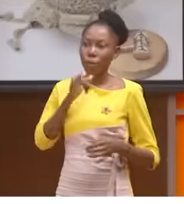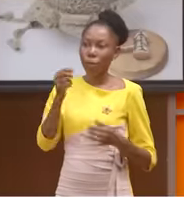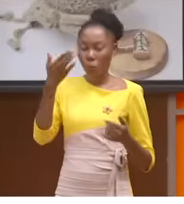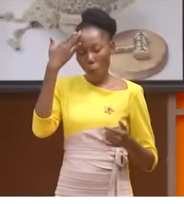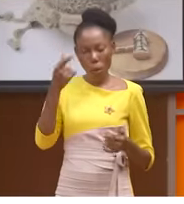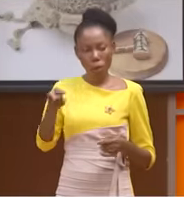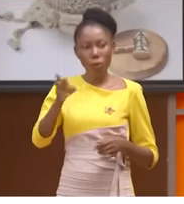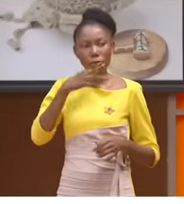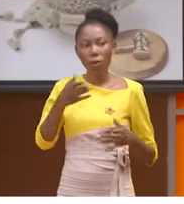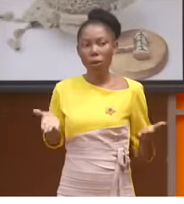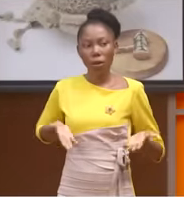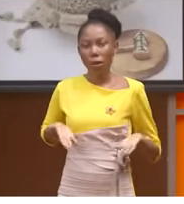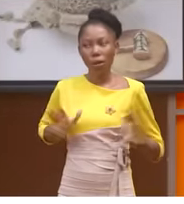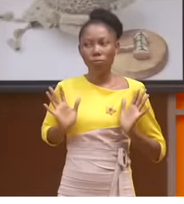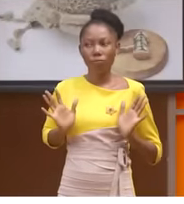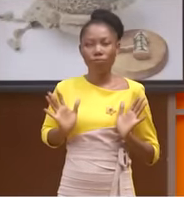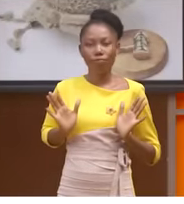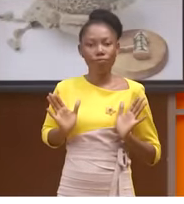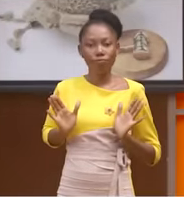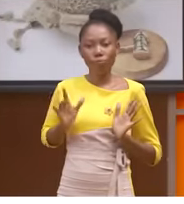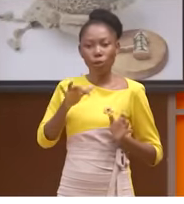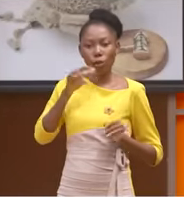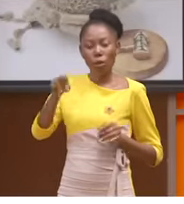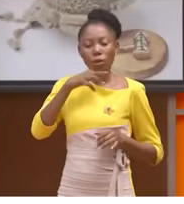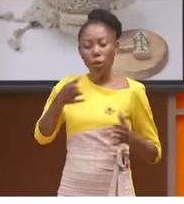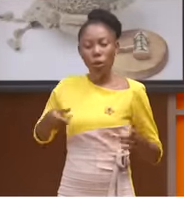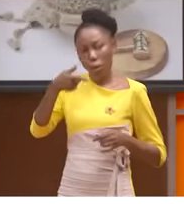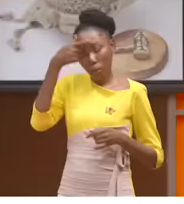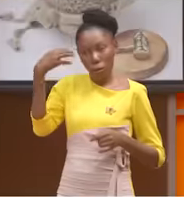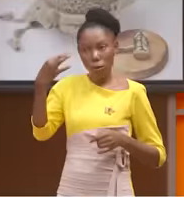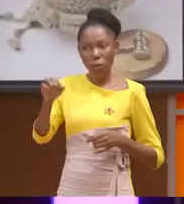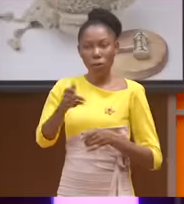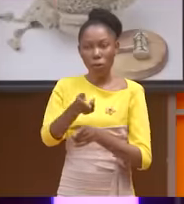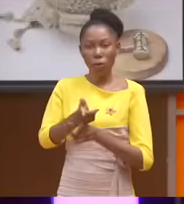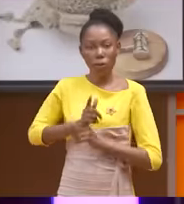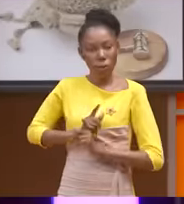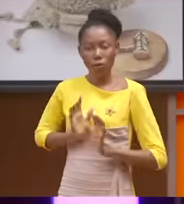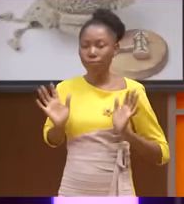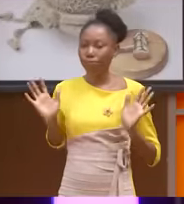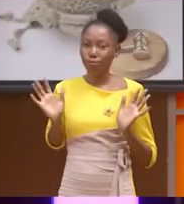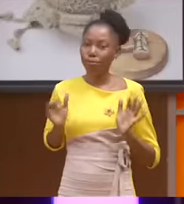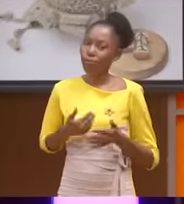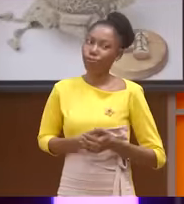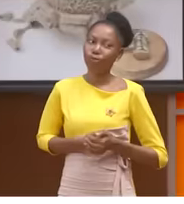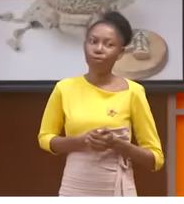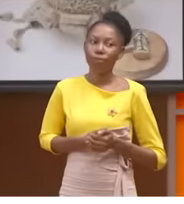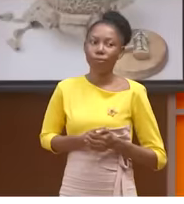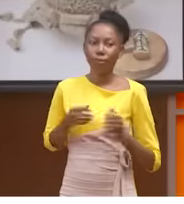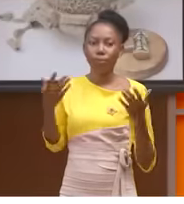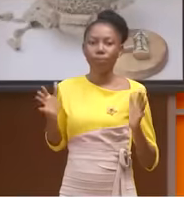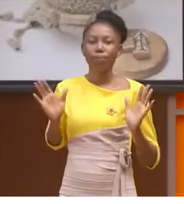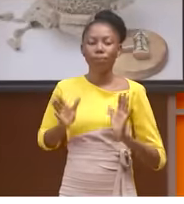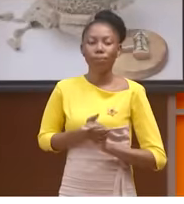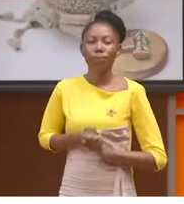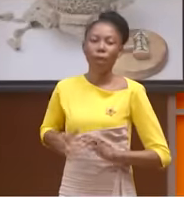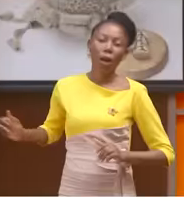here. You didn't file anything before me over that. Okay. You know? Okay. Did you? No, ma. That's my